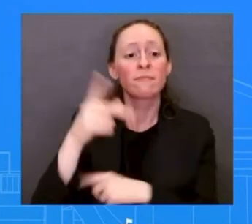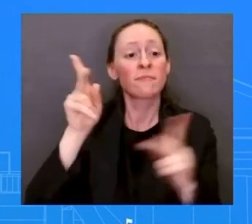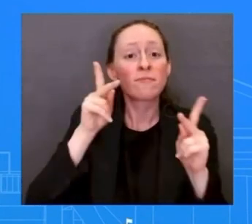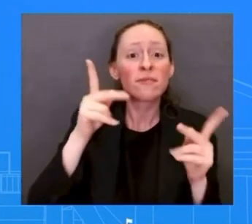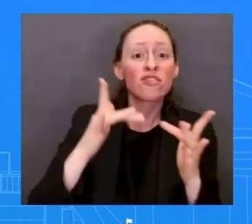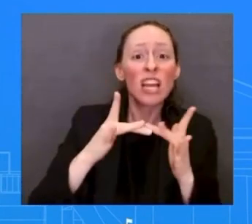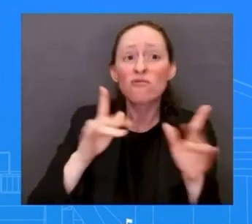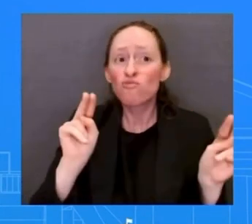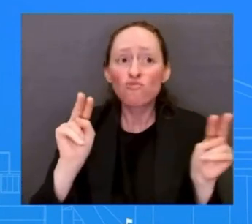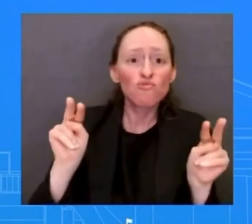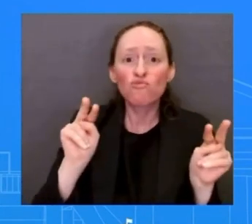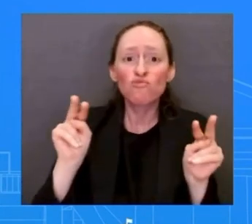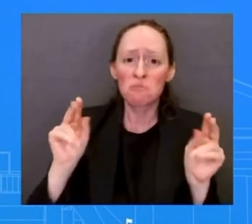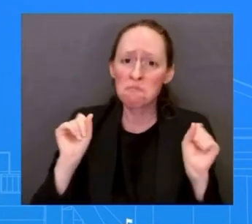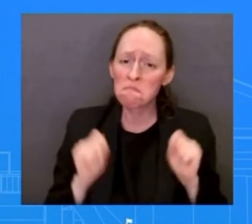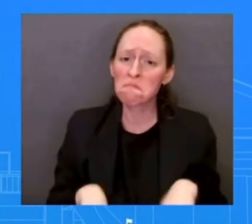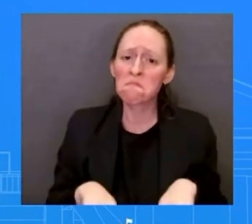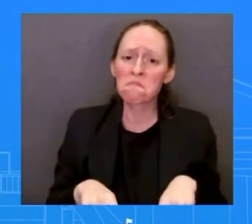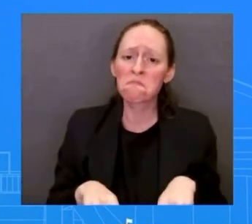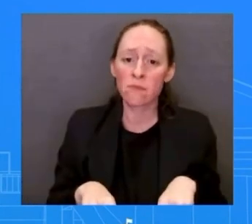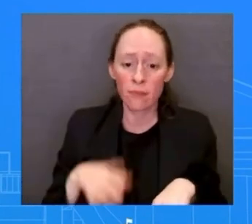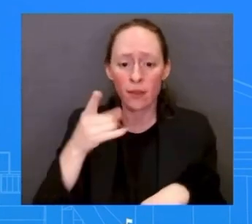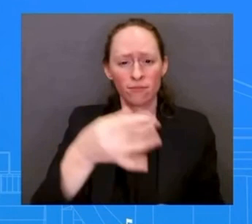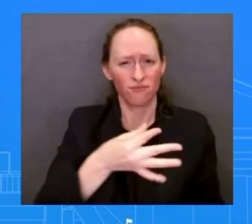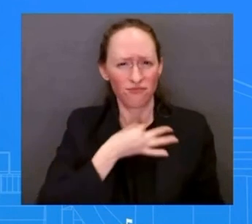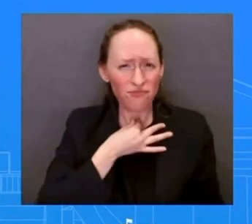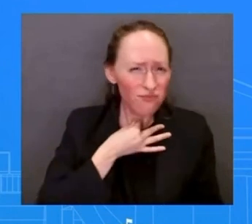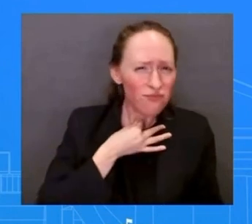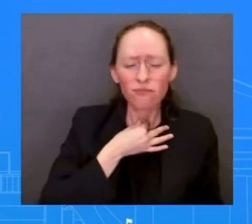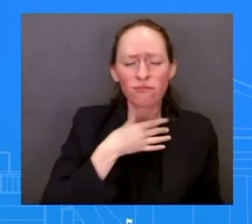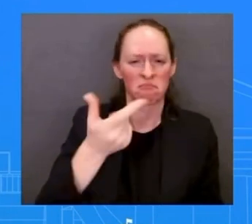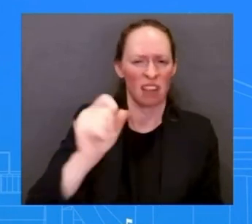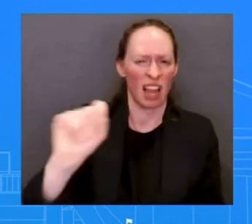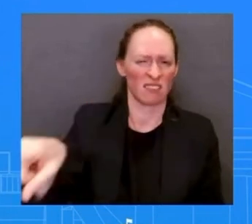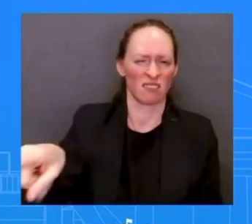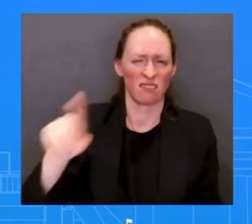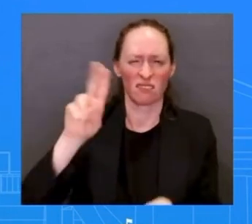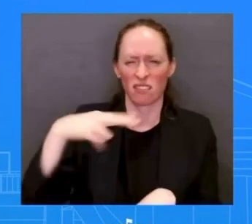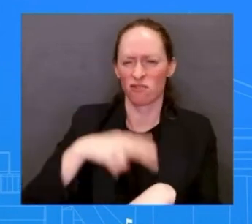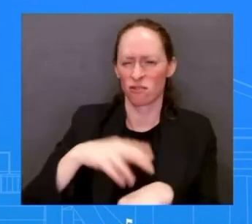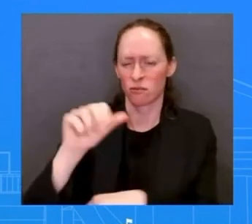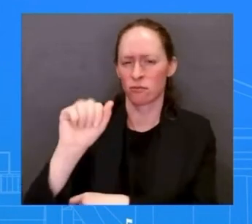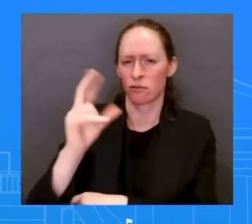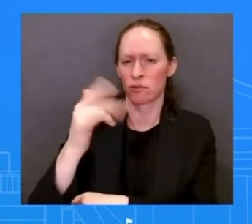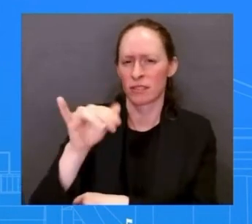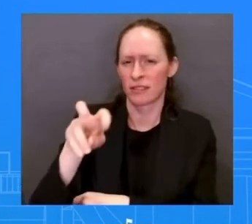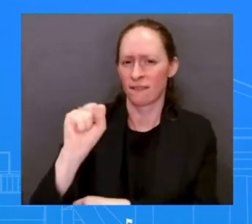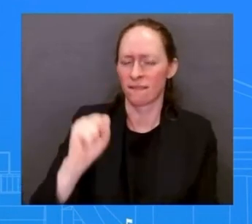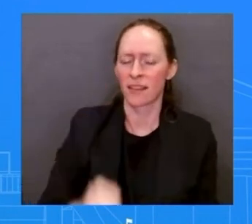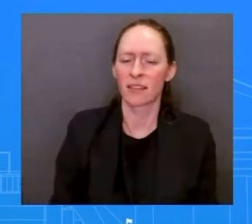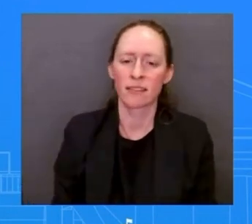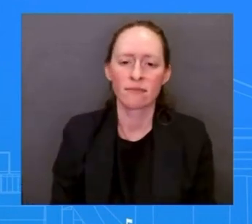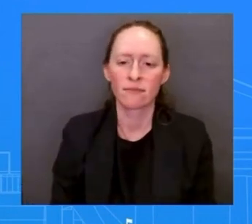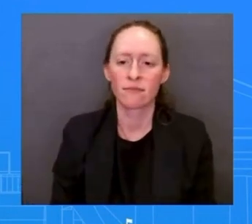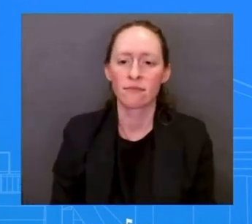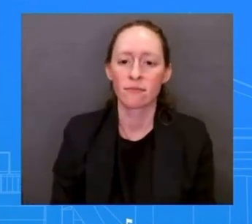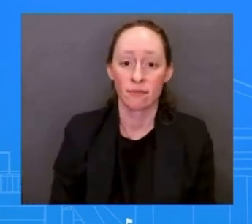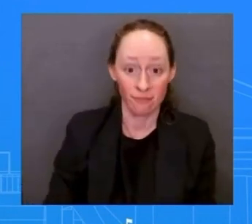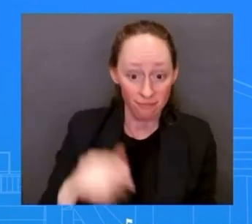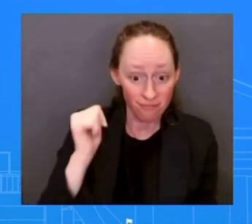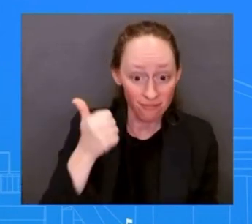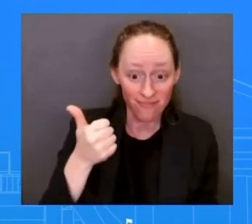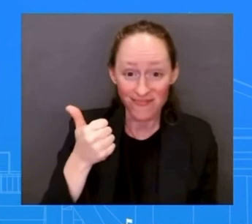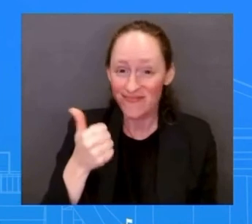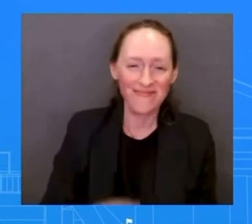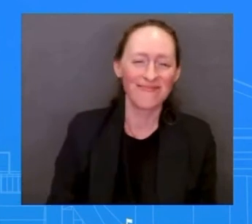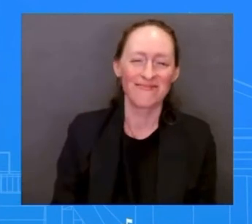you to the National Archives to answer any additional questions on this. But that was done today. Go ahead, Michael. Thanks, Corinne.